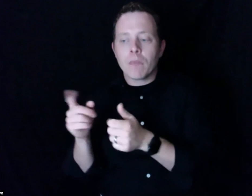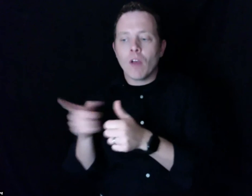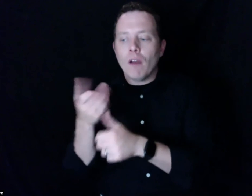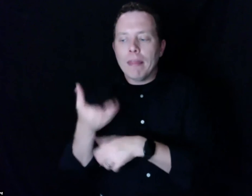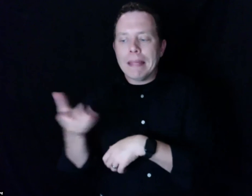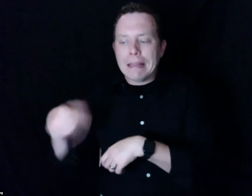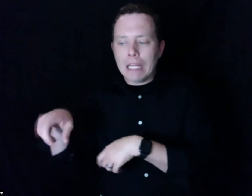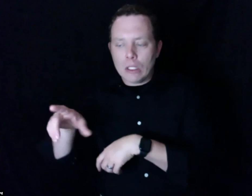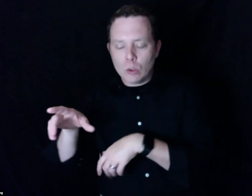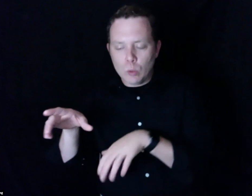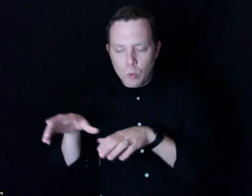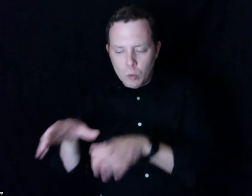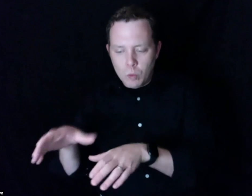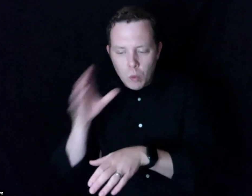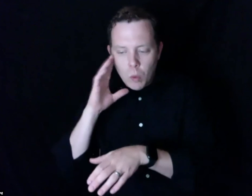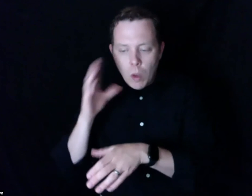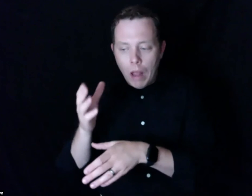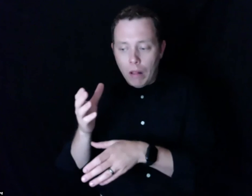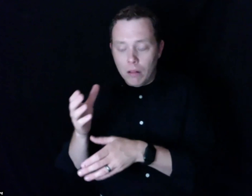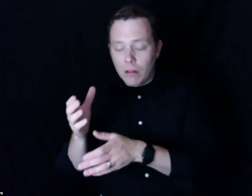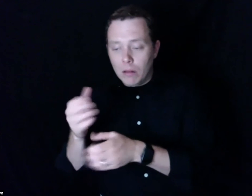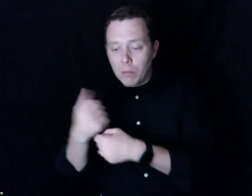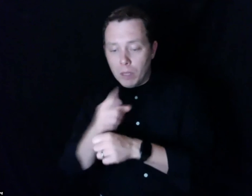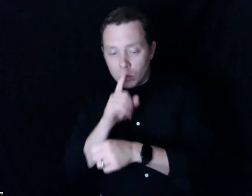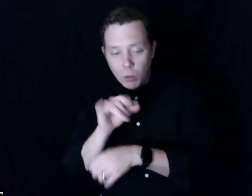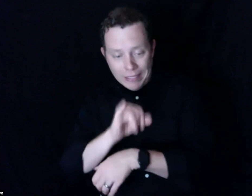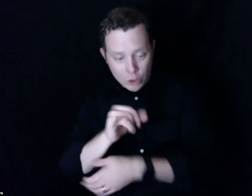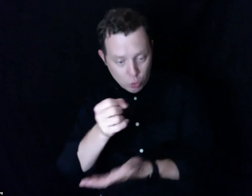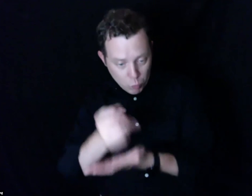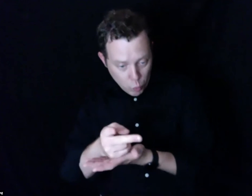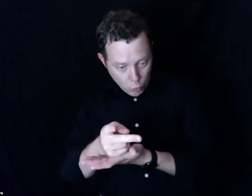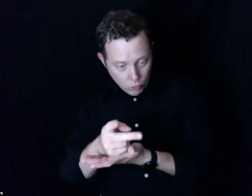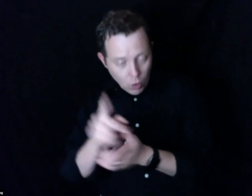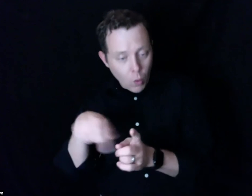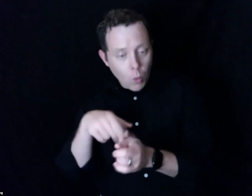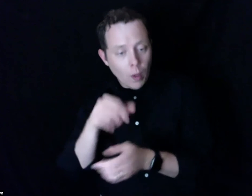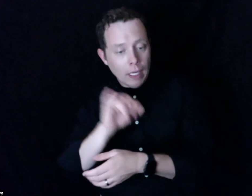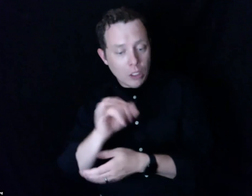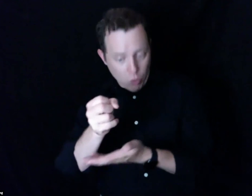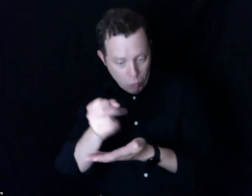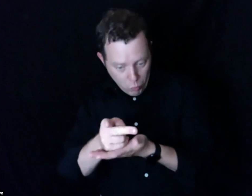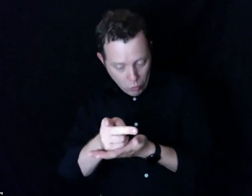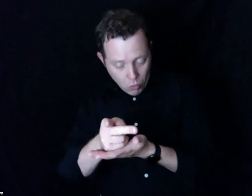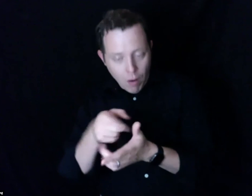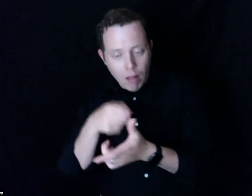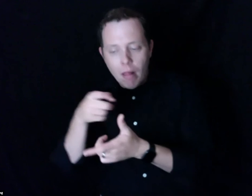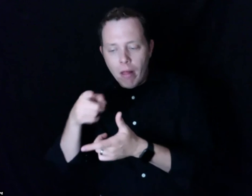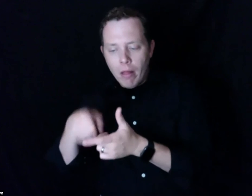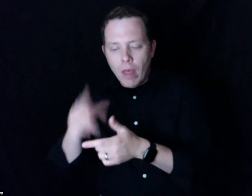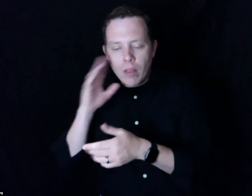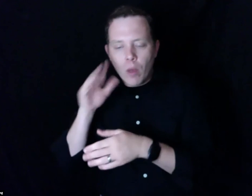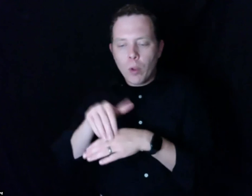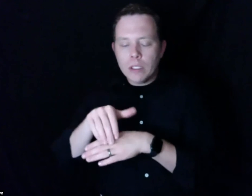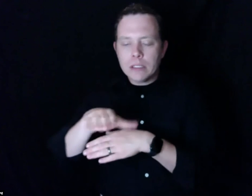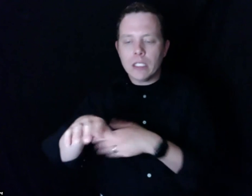is get that approved by your insurance. And once they have the insurance approval, then they will send that to